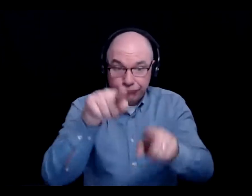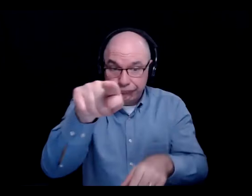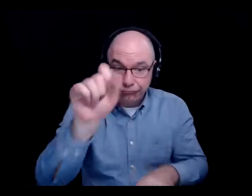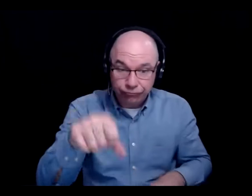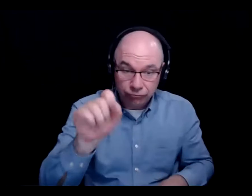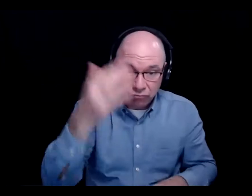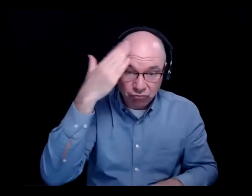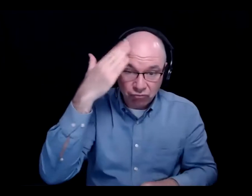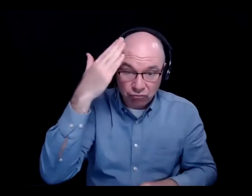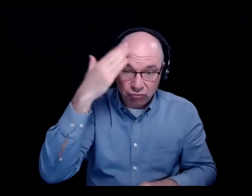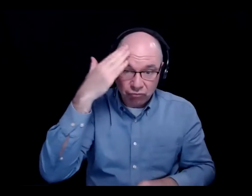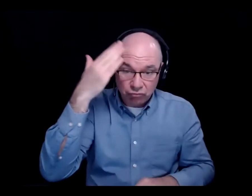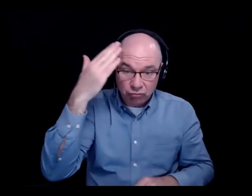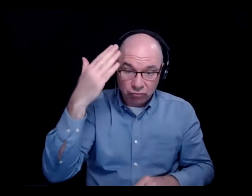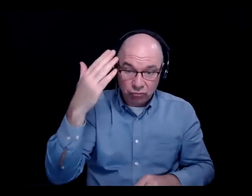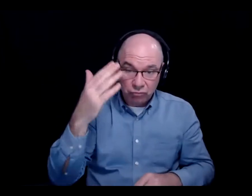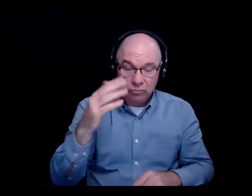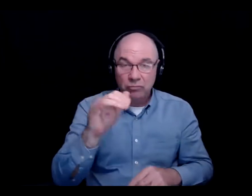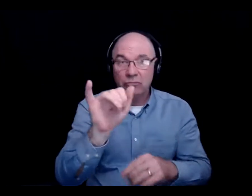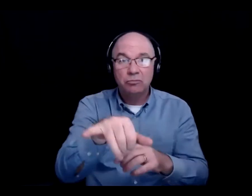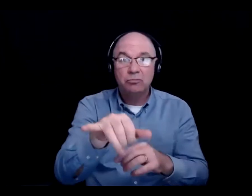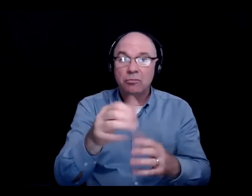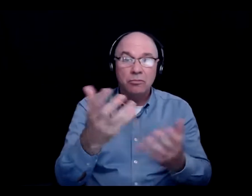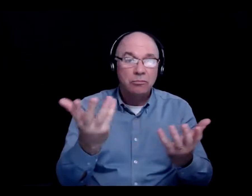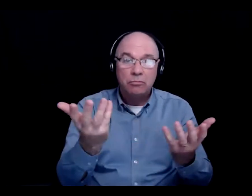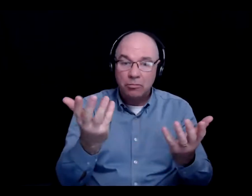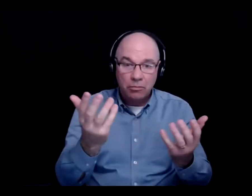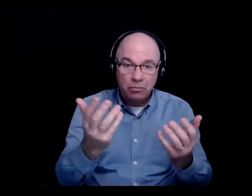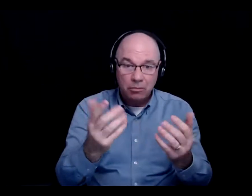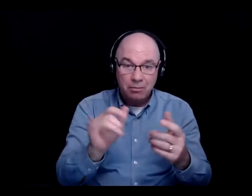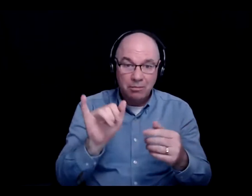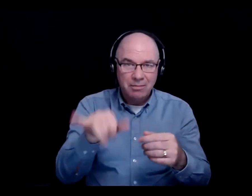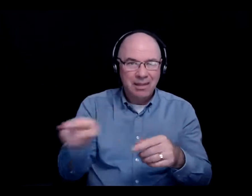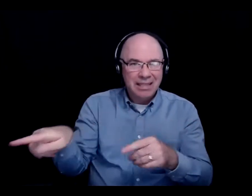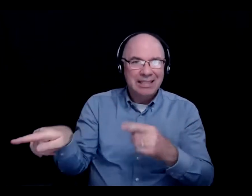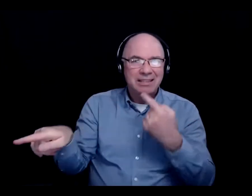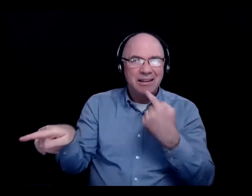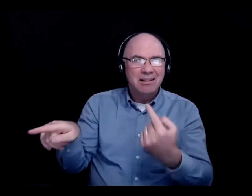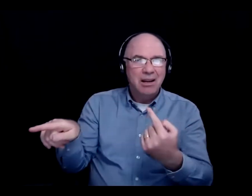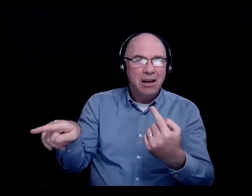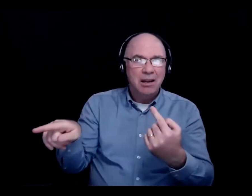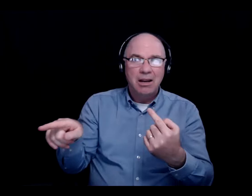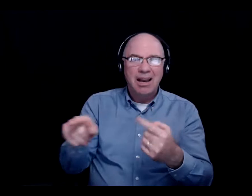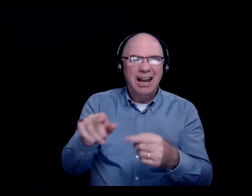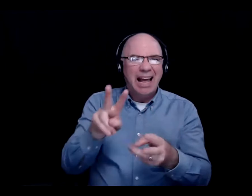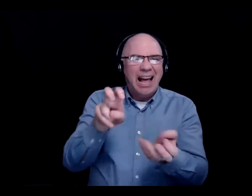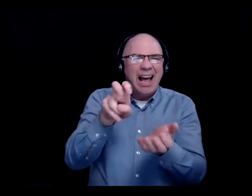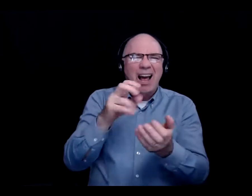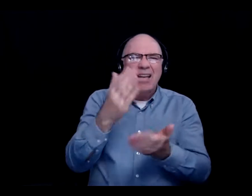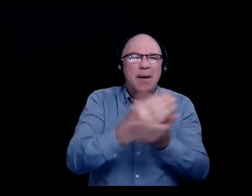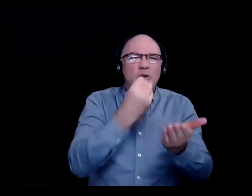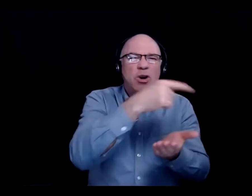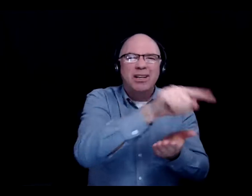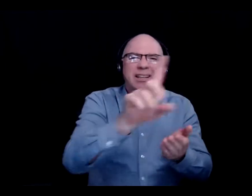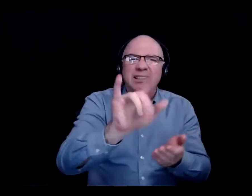I know. It's that when she said, these elimination diets where you get